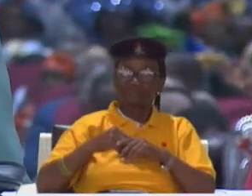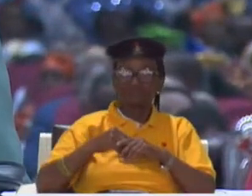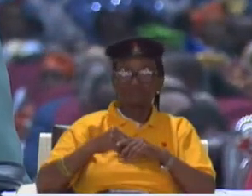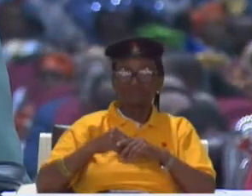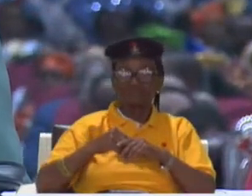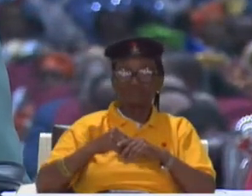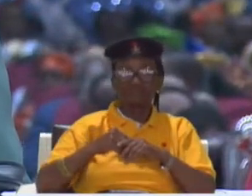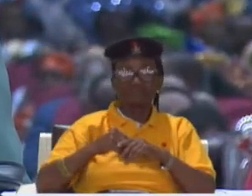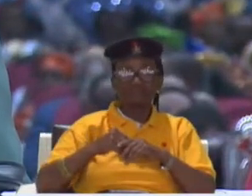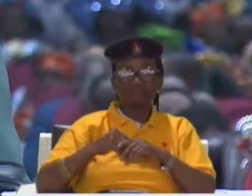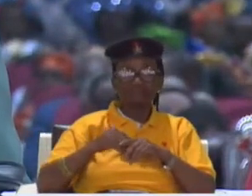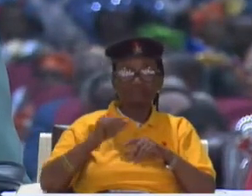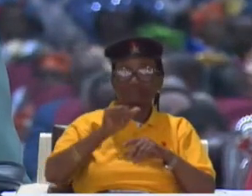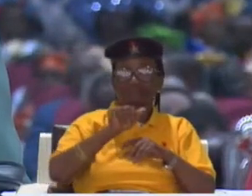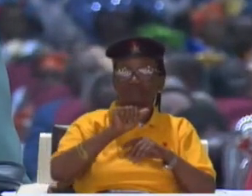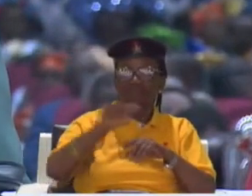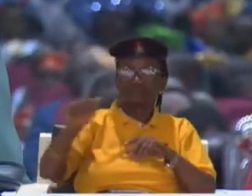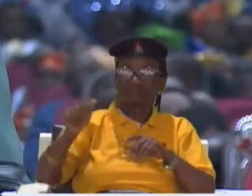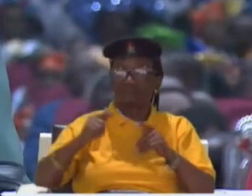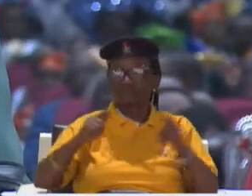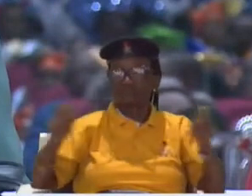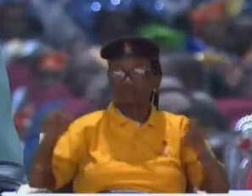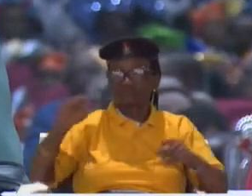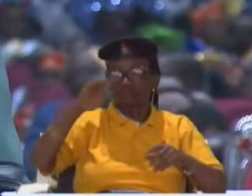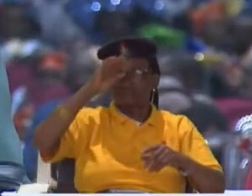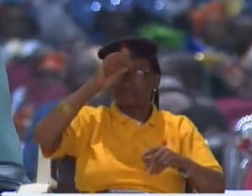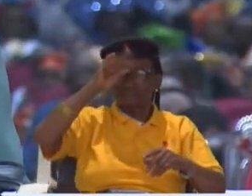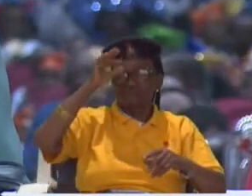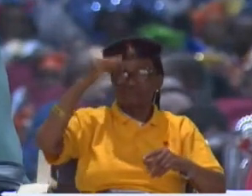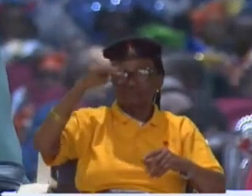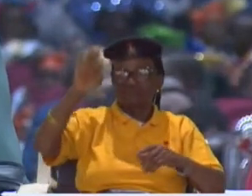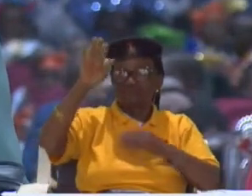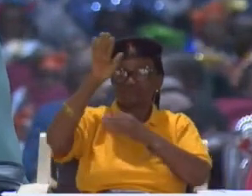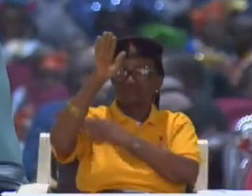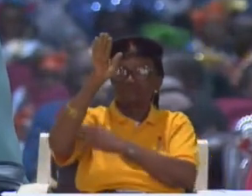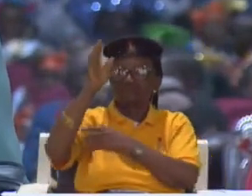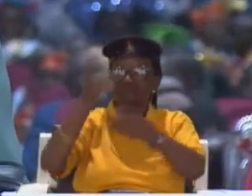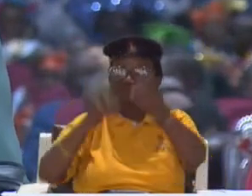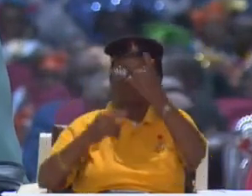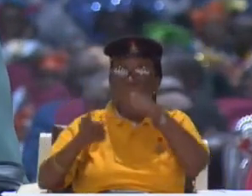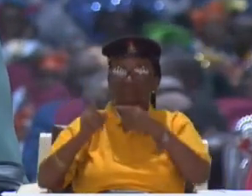a great man of God came to us and said